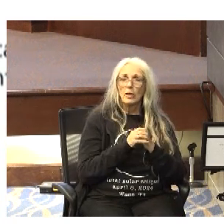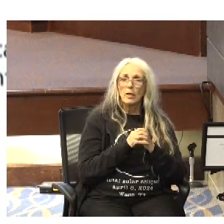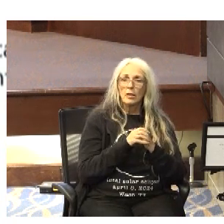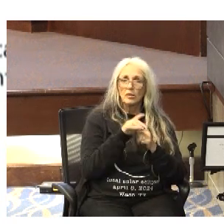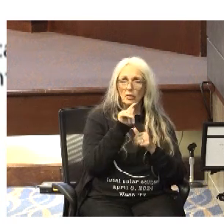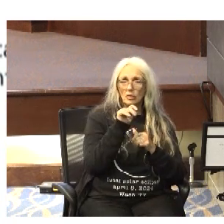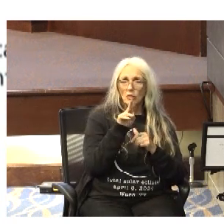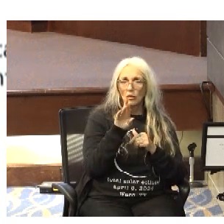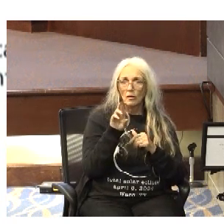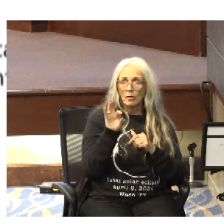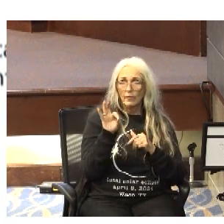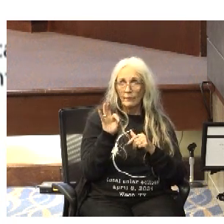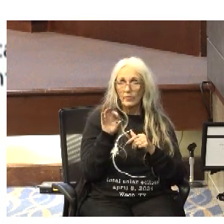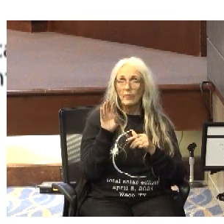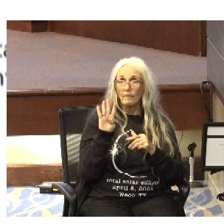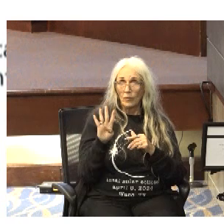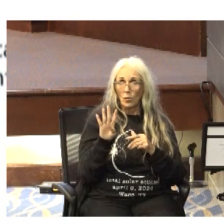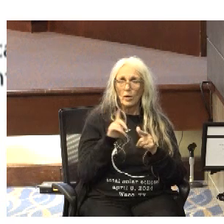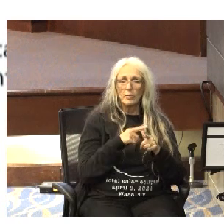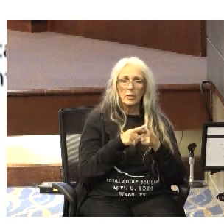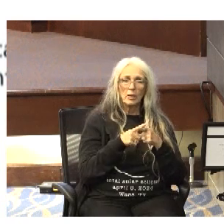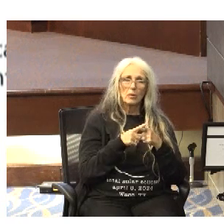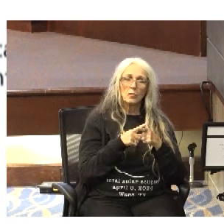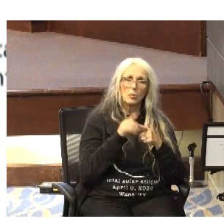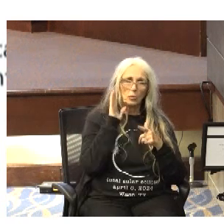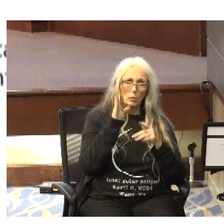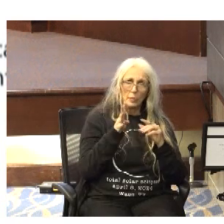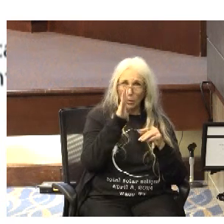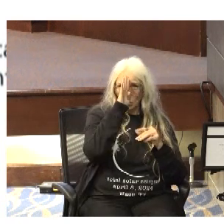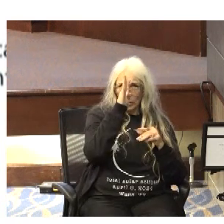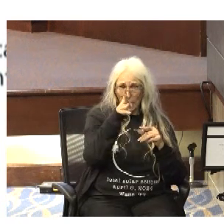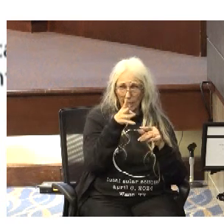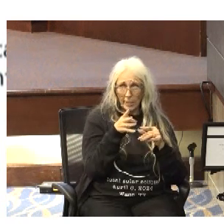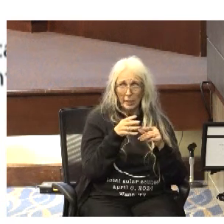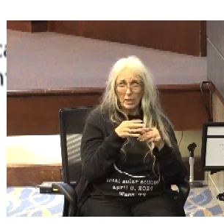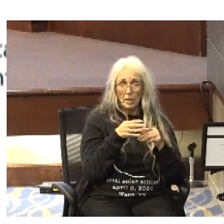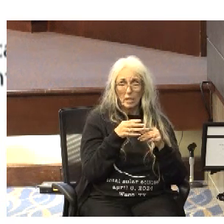TERS 4, and then we will also be creating